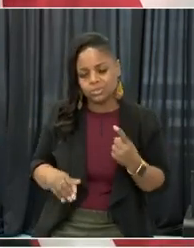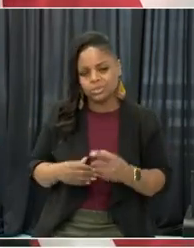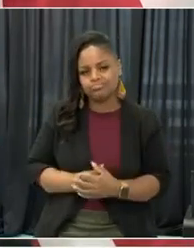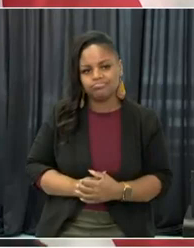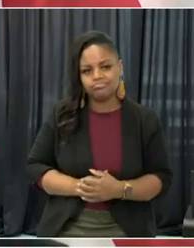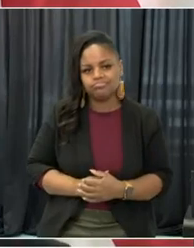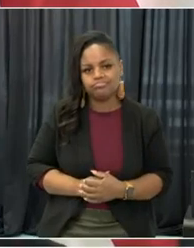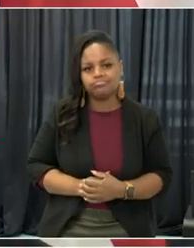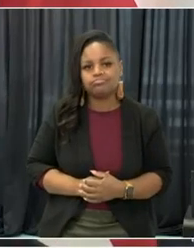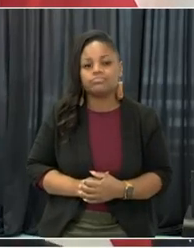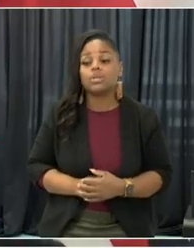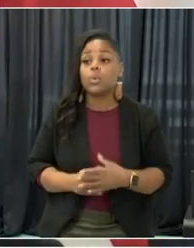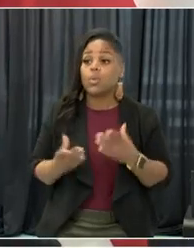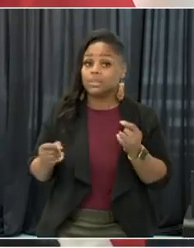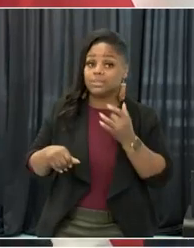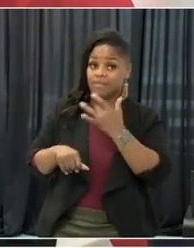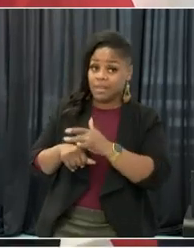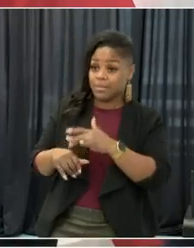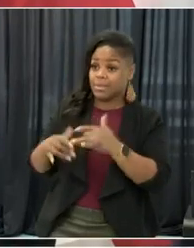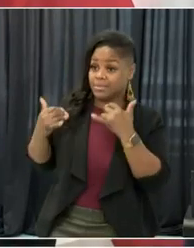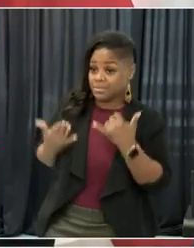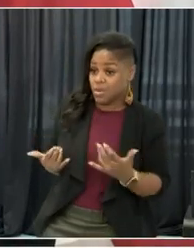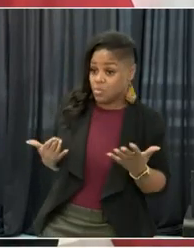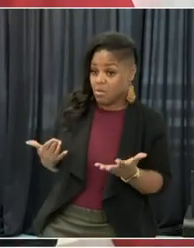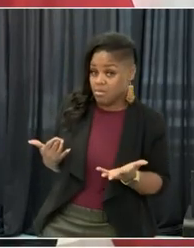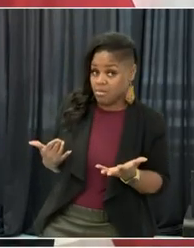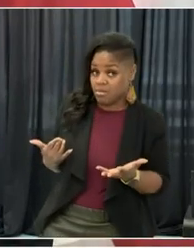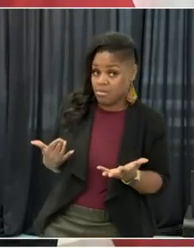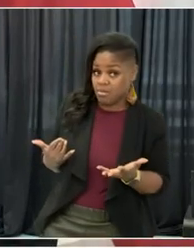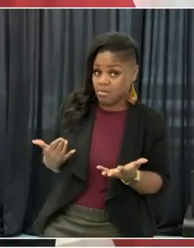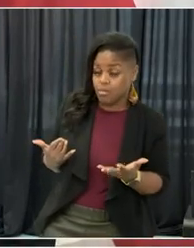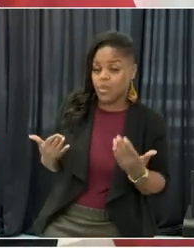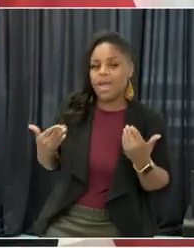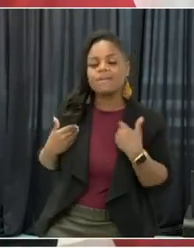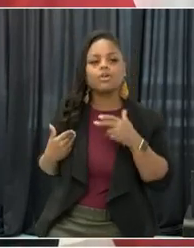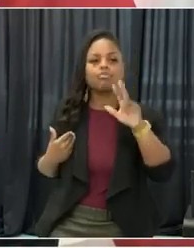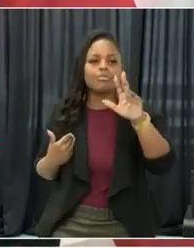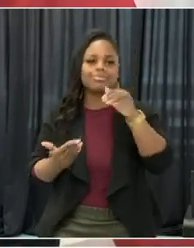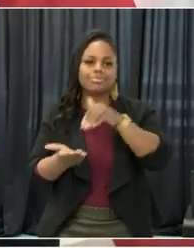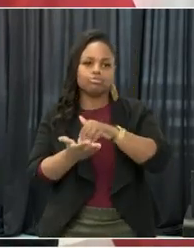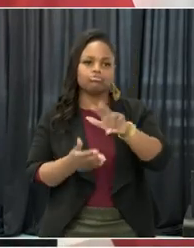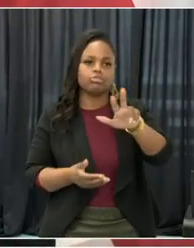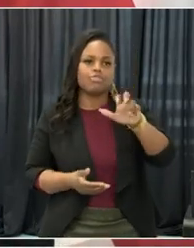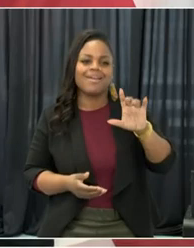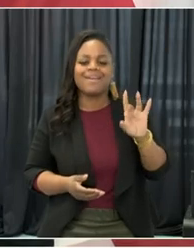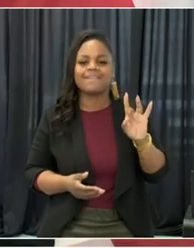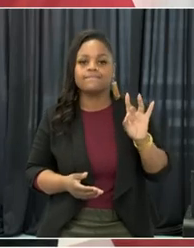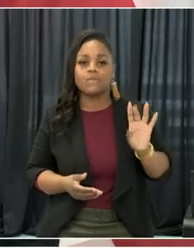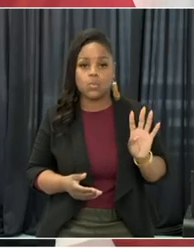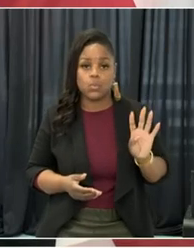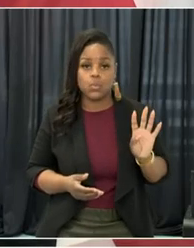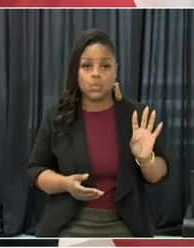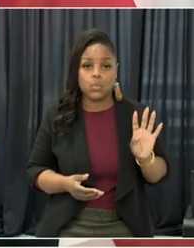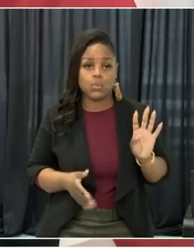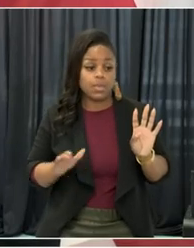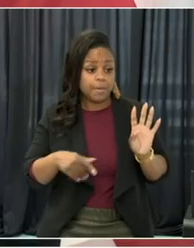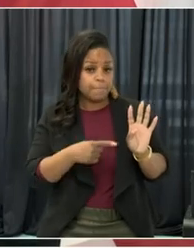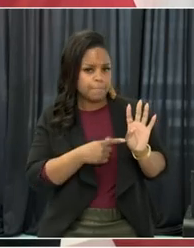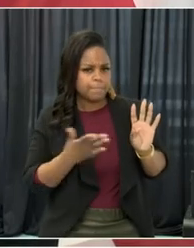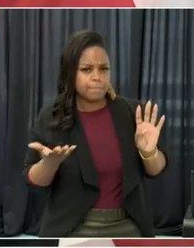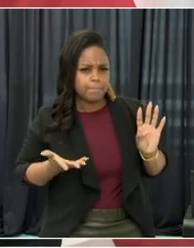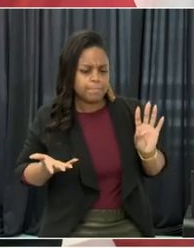What is the vacancy rate now? Right now, we're at 3,384 officers, Tom, and that is